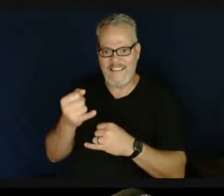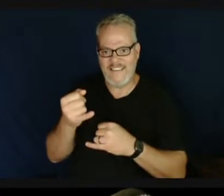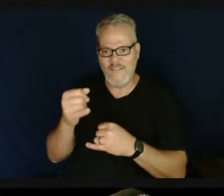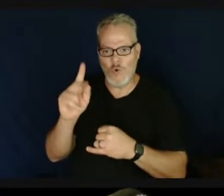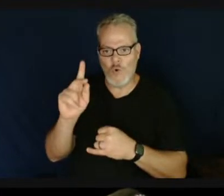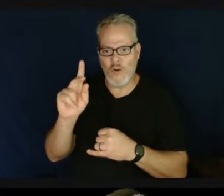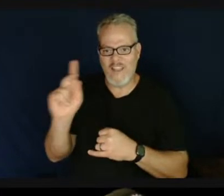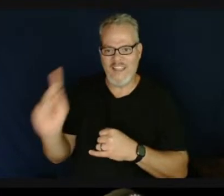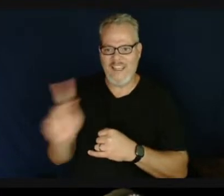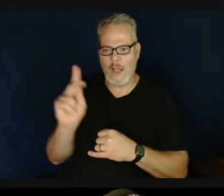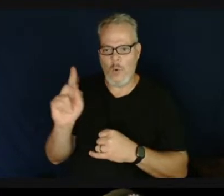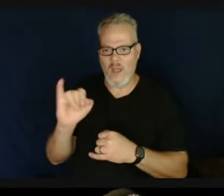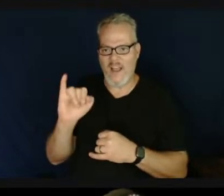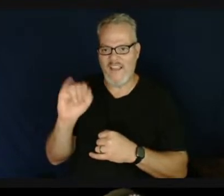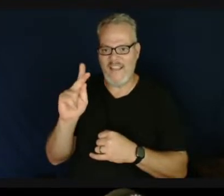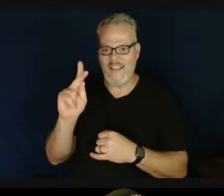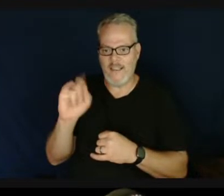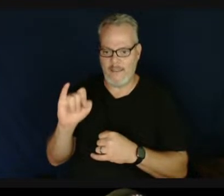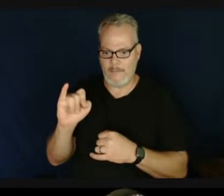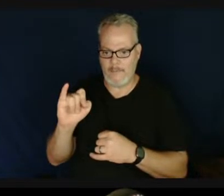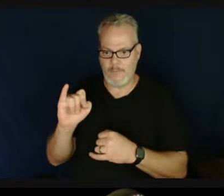that case,